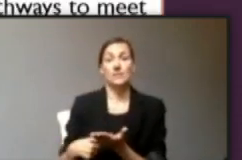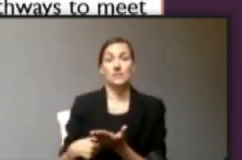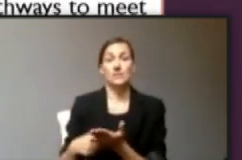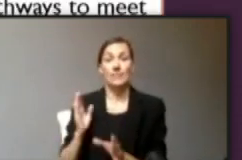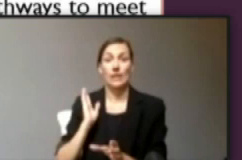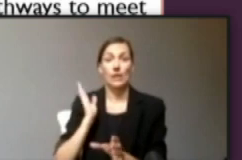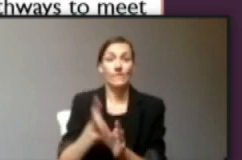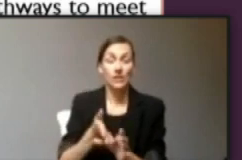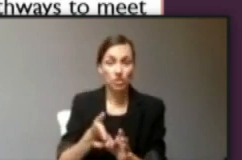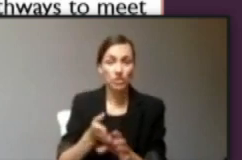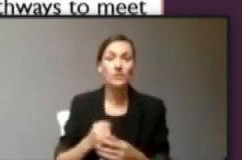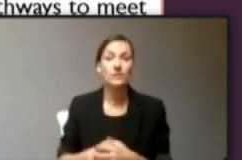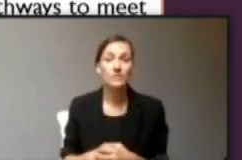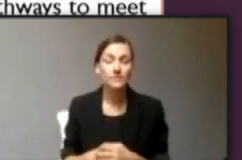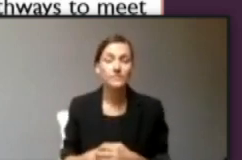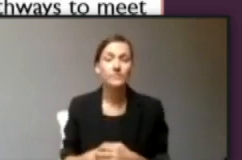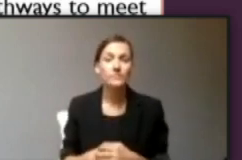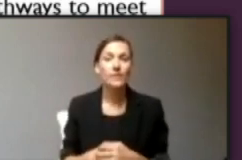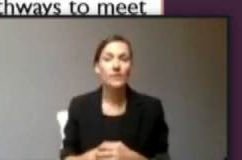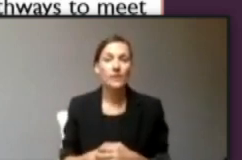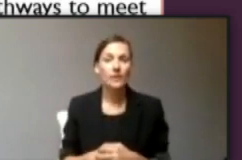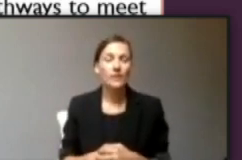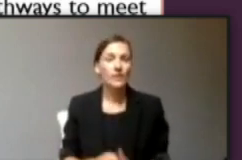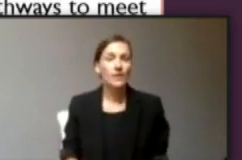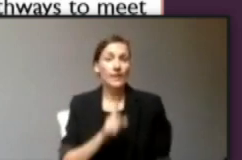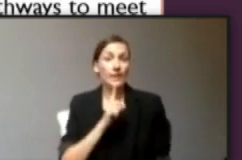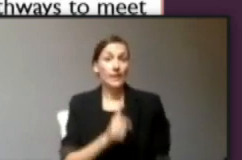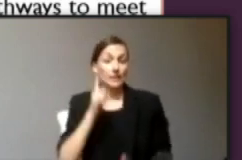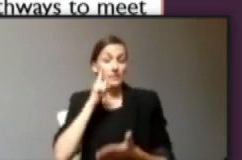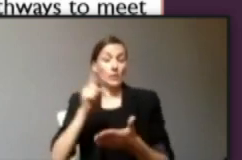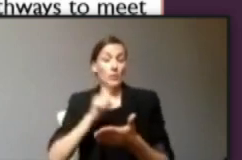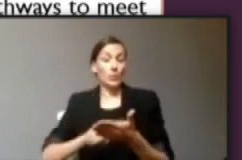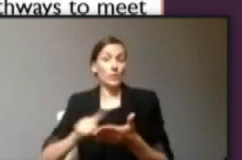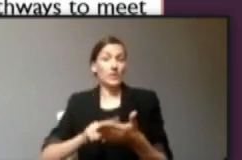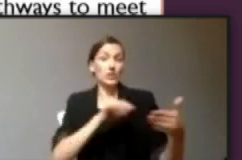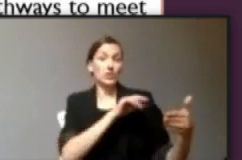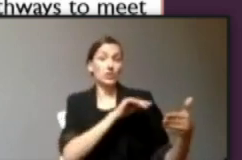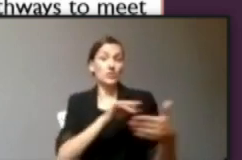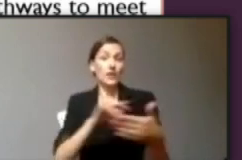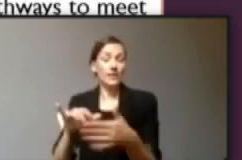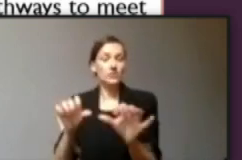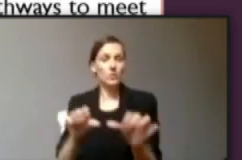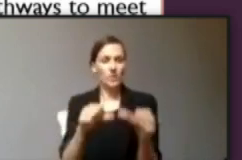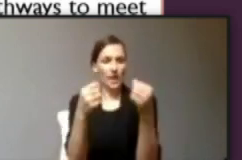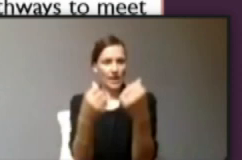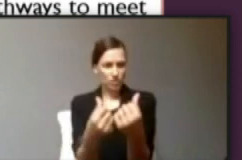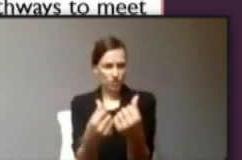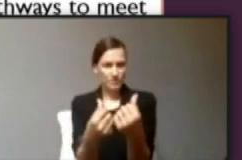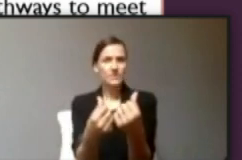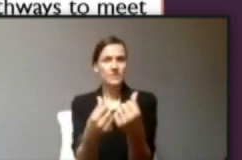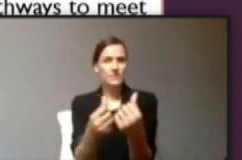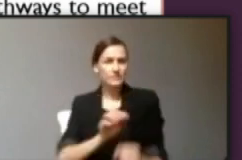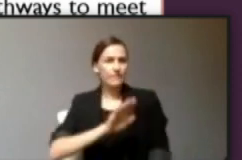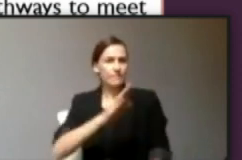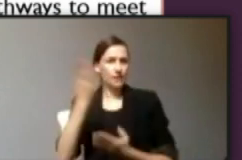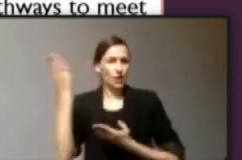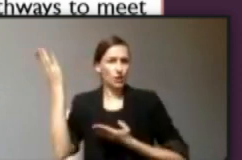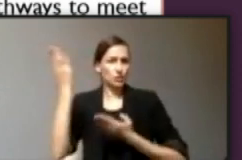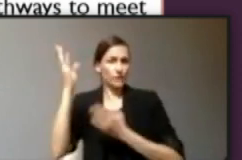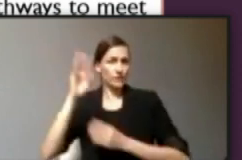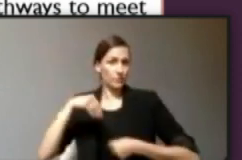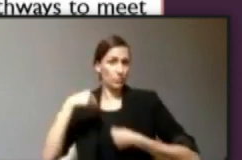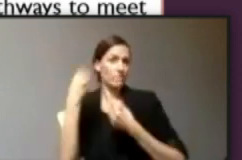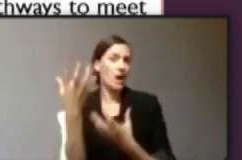intervention. And so it is a research study. So the agencies in the field and their service providers, they